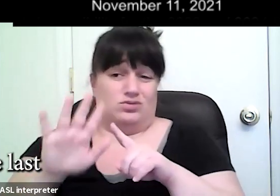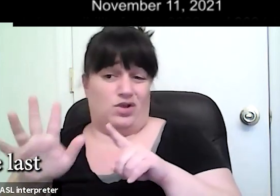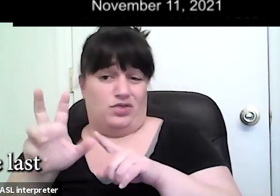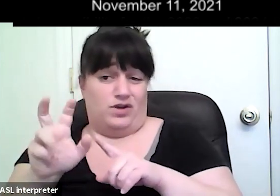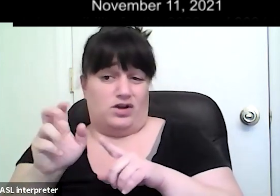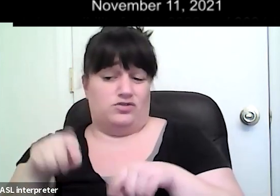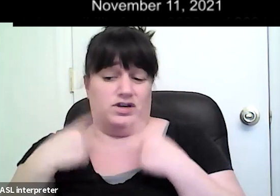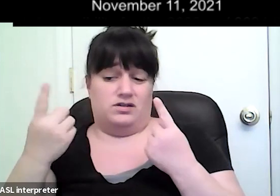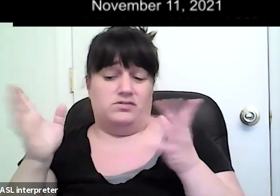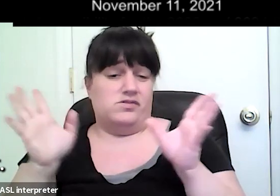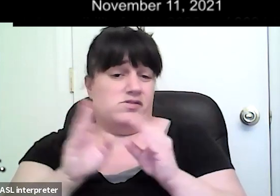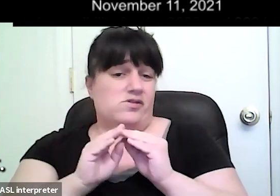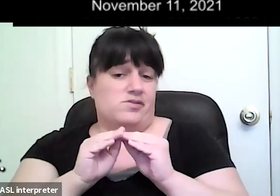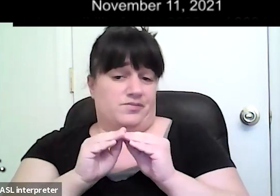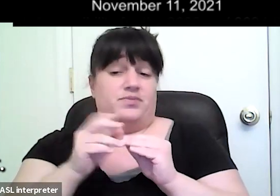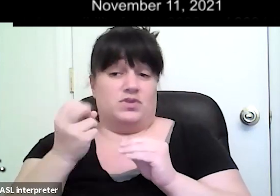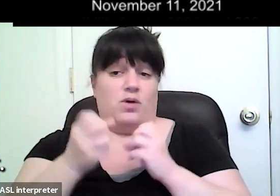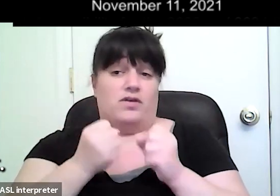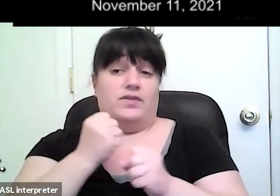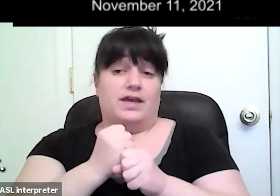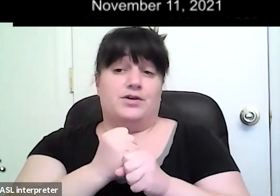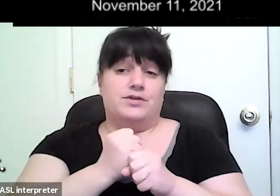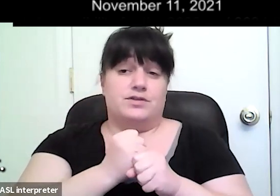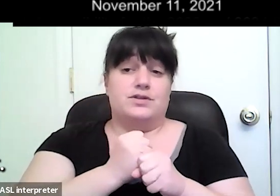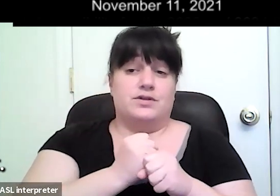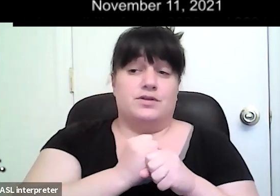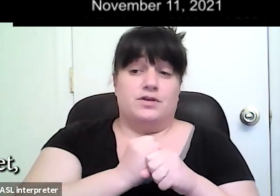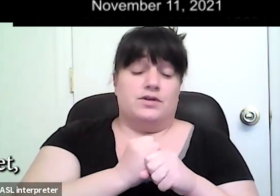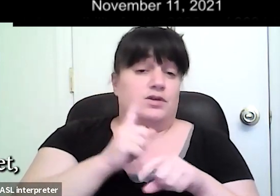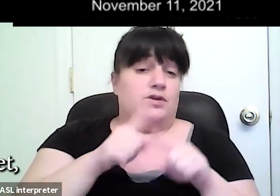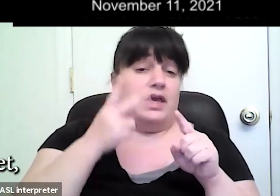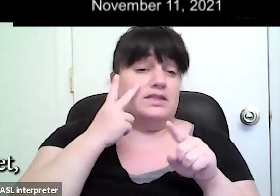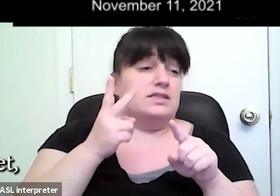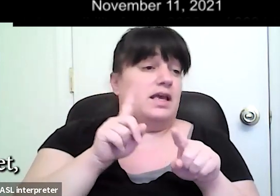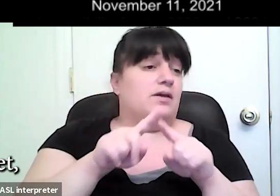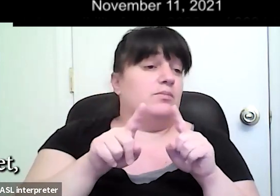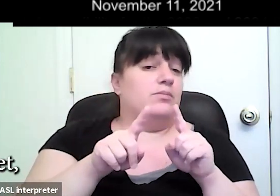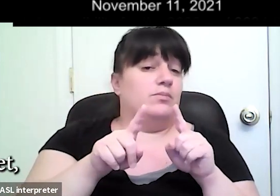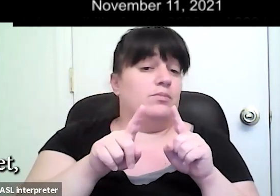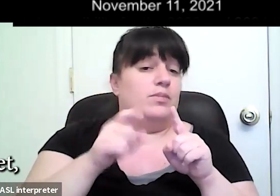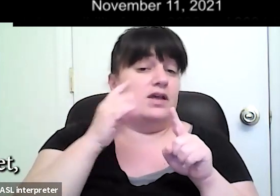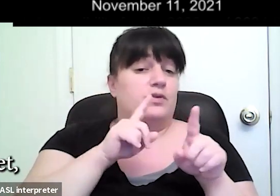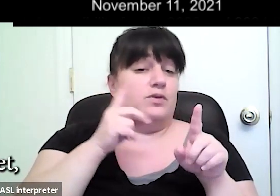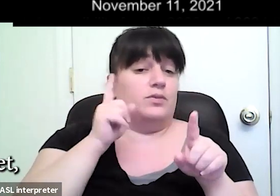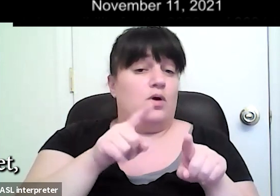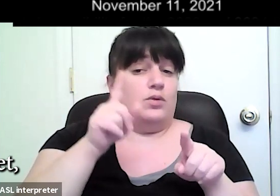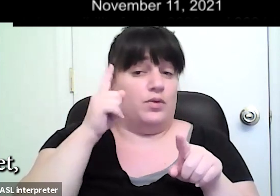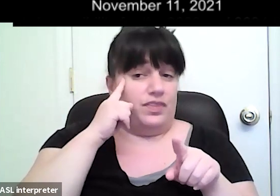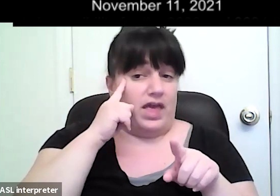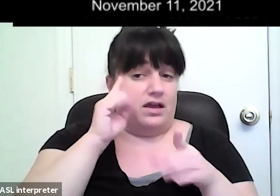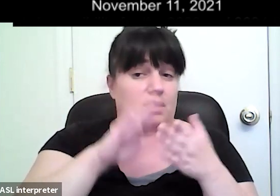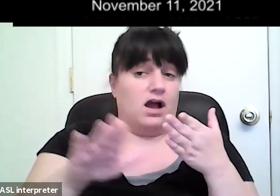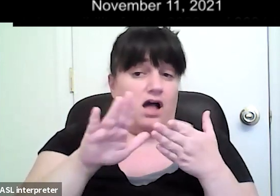the last 12 years. So you can't see it, but if you go to